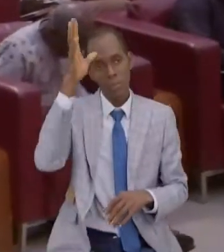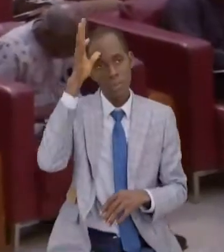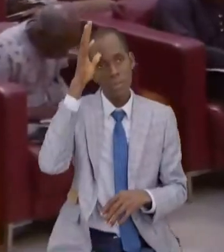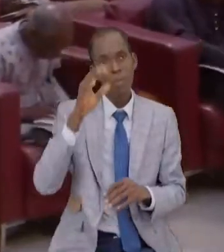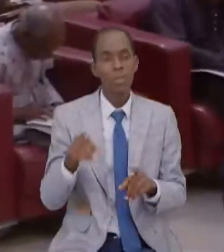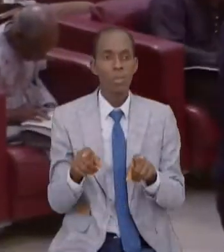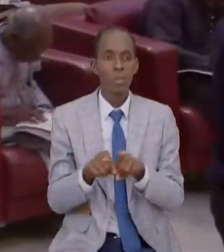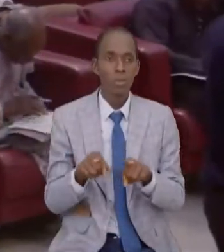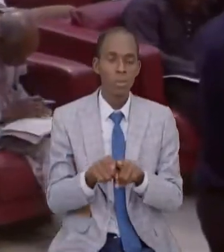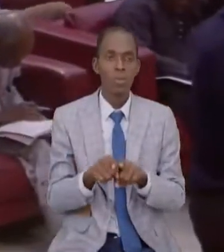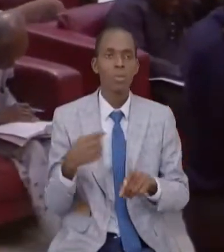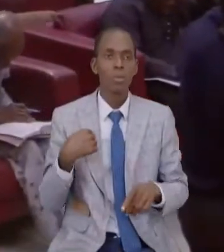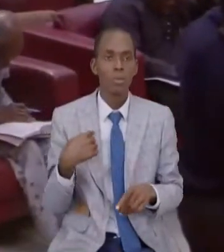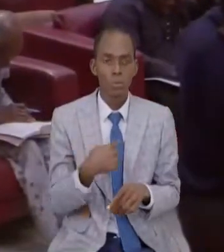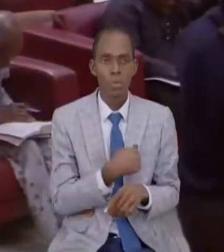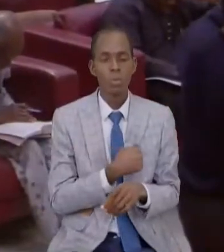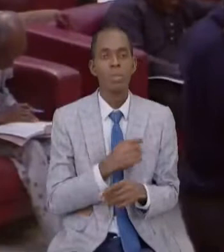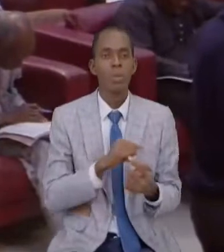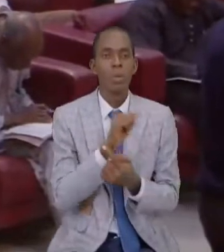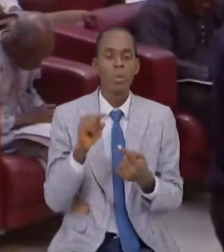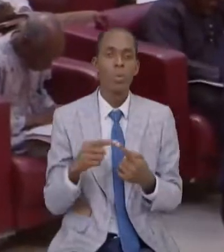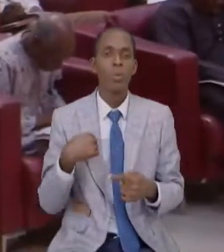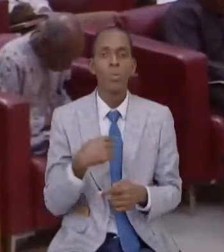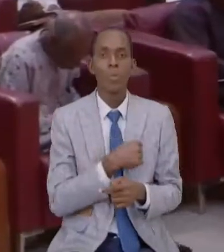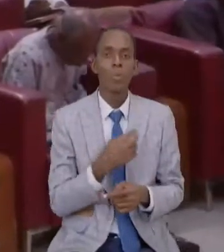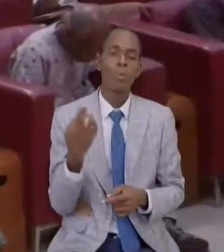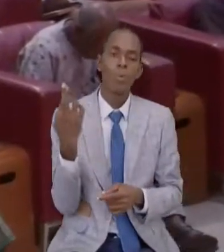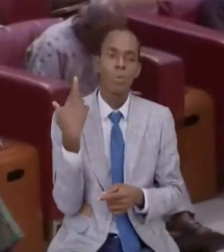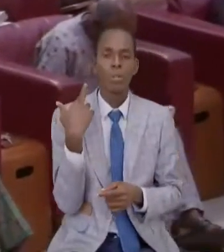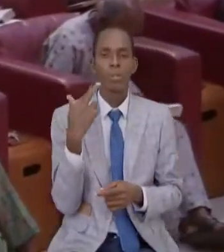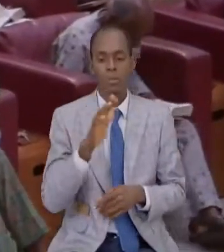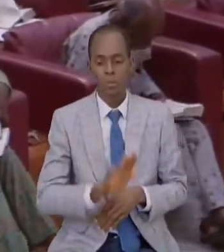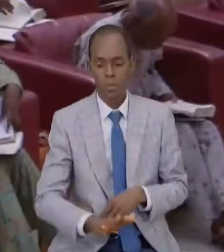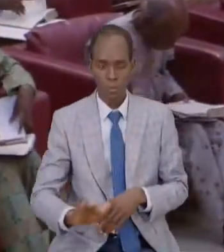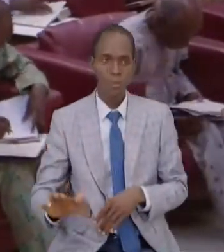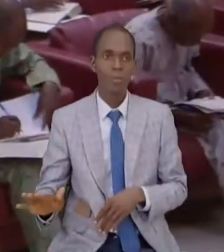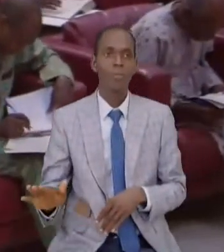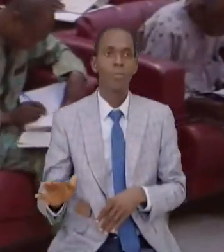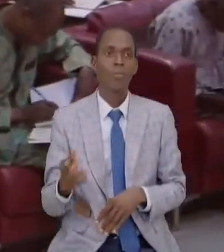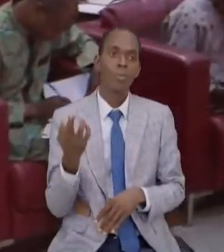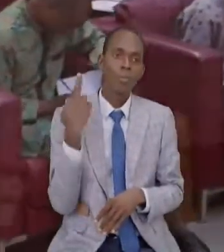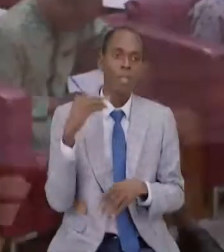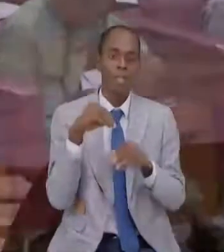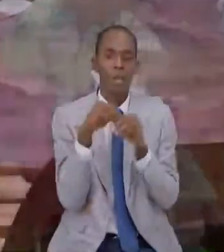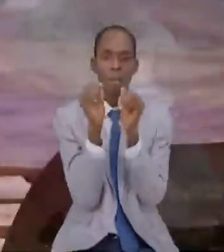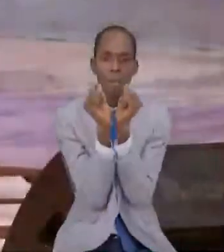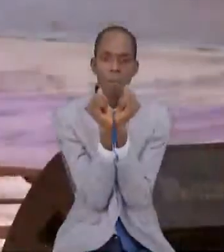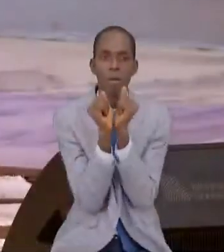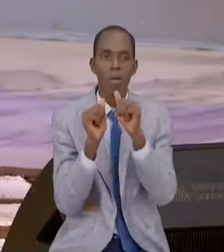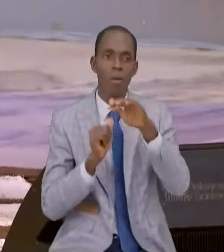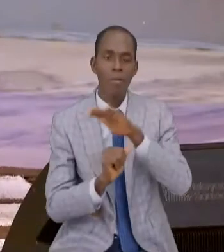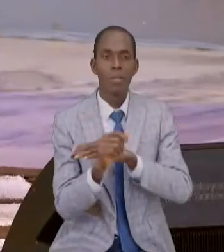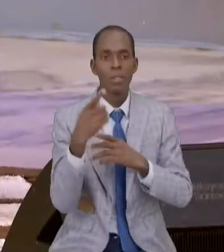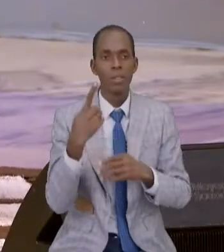Then in verse 3, even so we, when we were children, were in bondage under